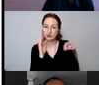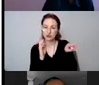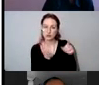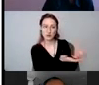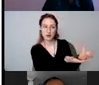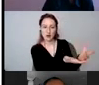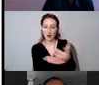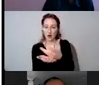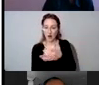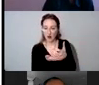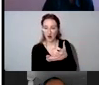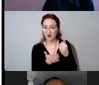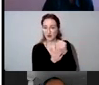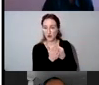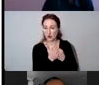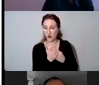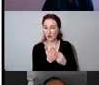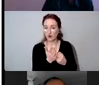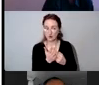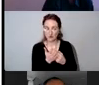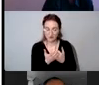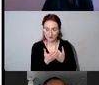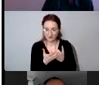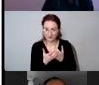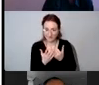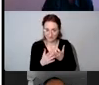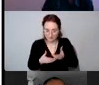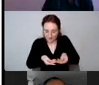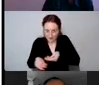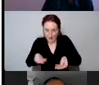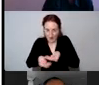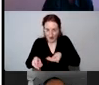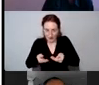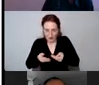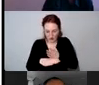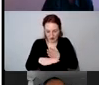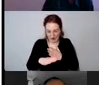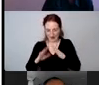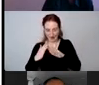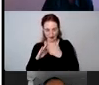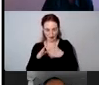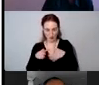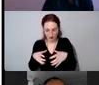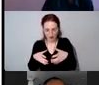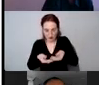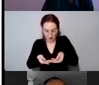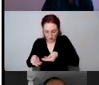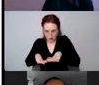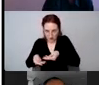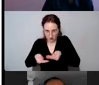artworks in this community, and they mostly deal with